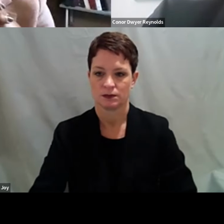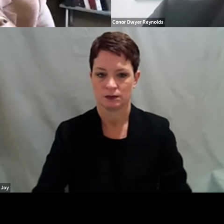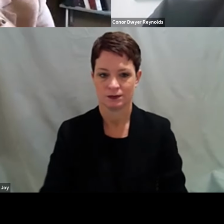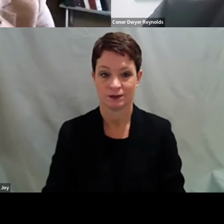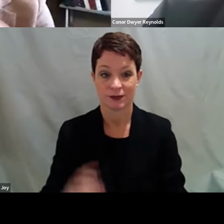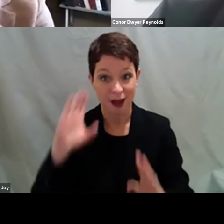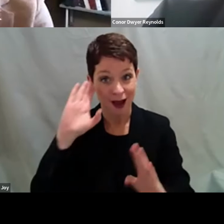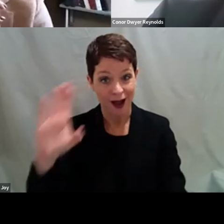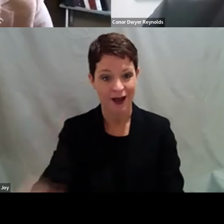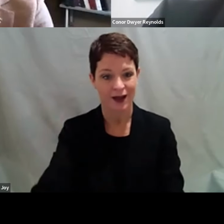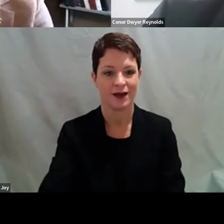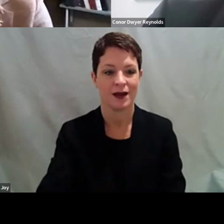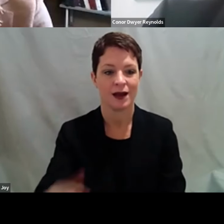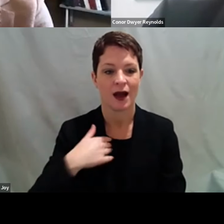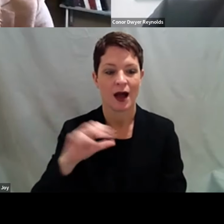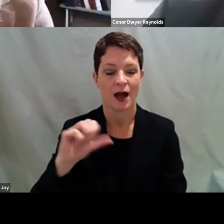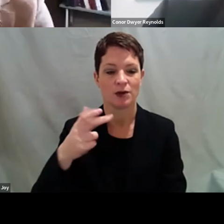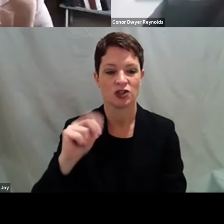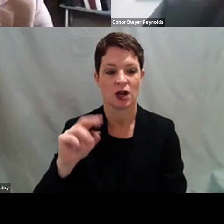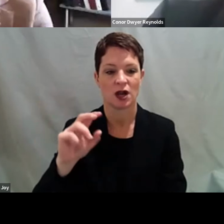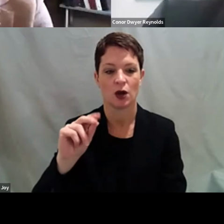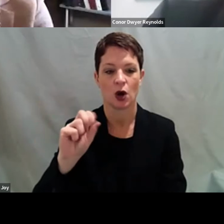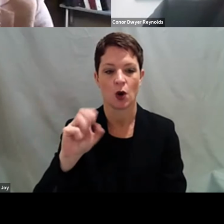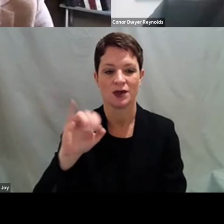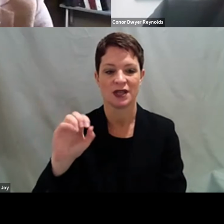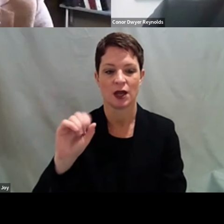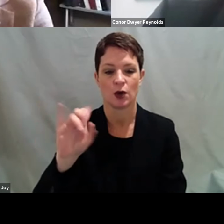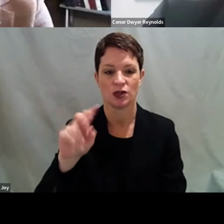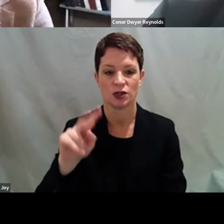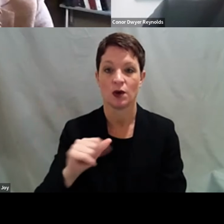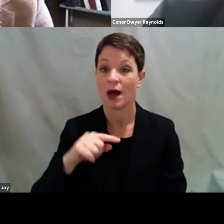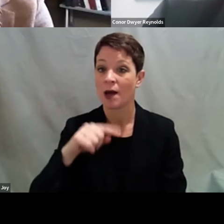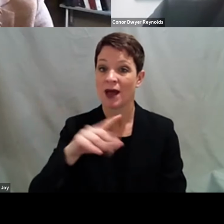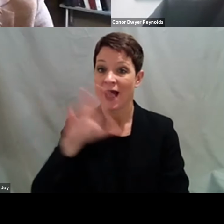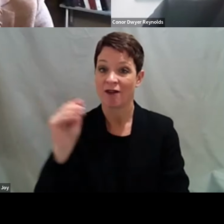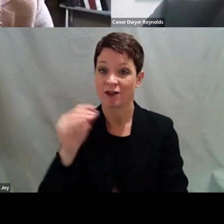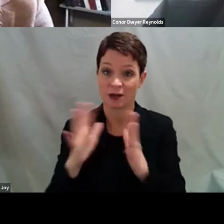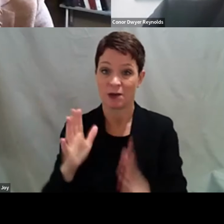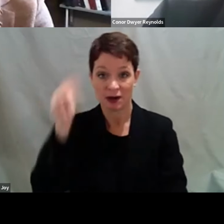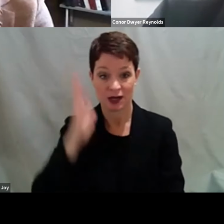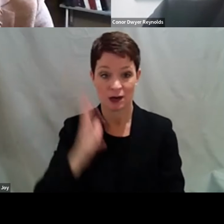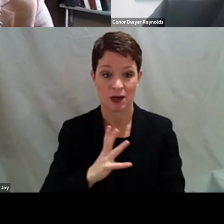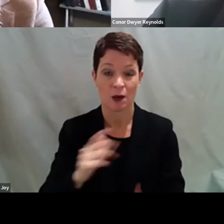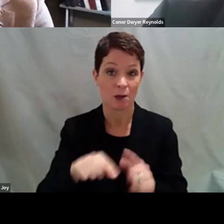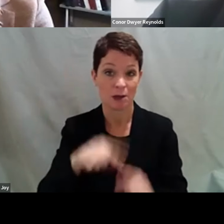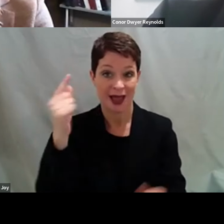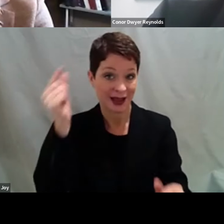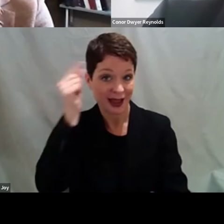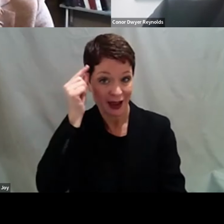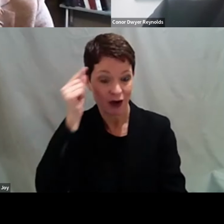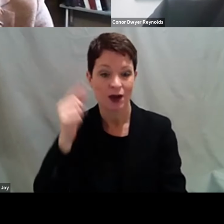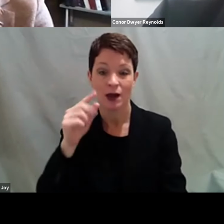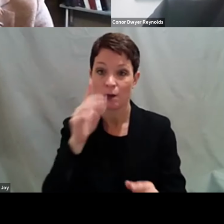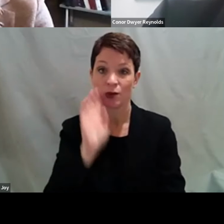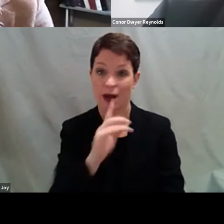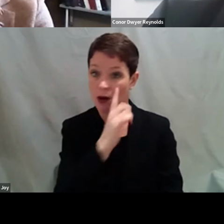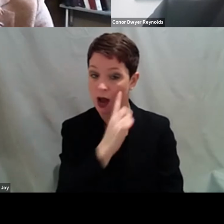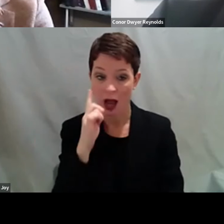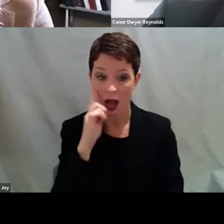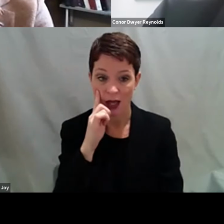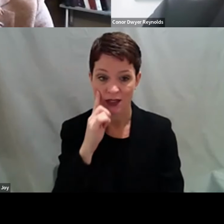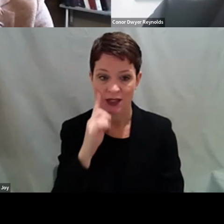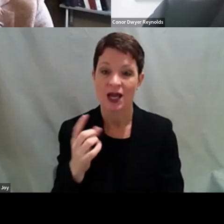Hi, I'm Shaun Ossei-Owusu. I'm an African-American man with black hair, brown eyes. I'm